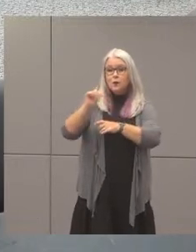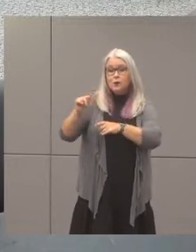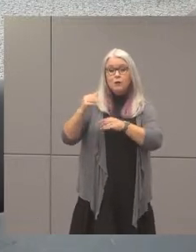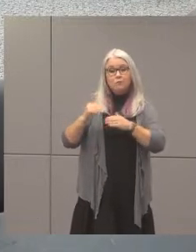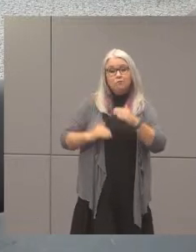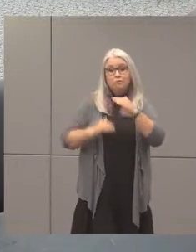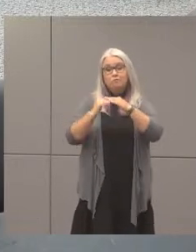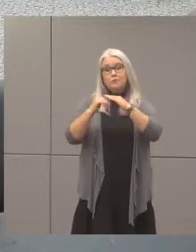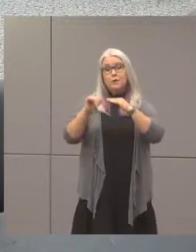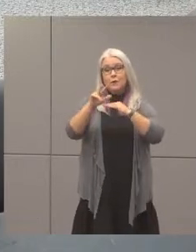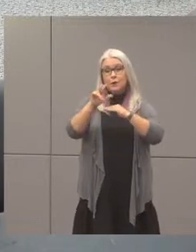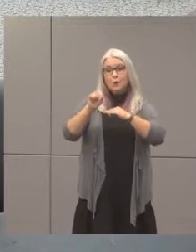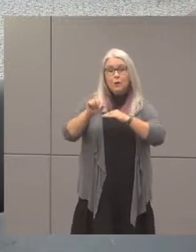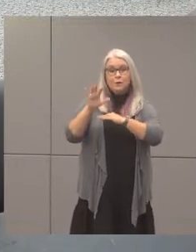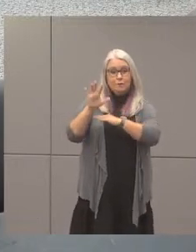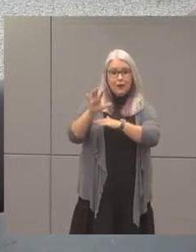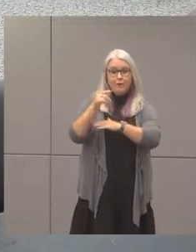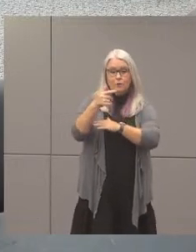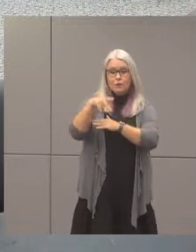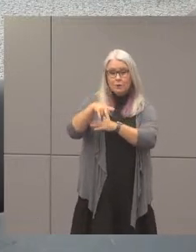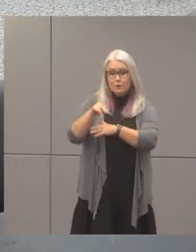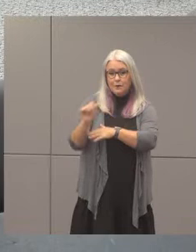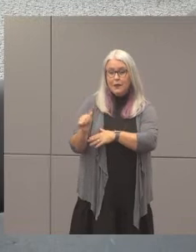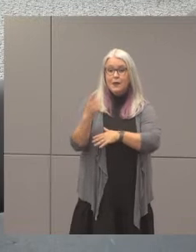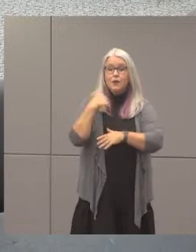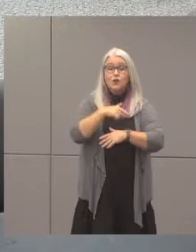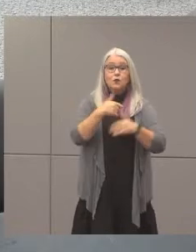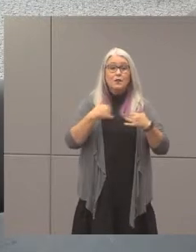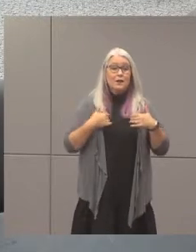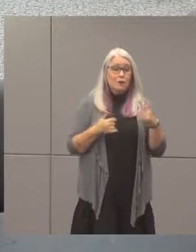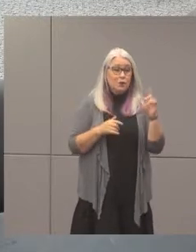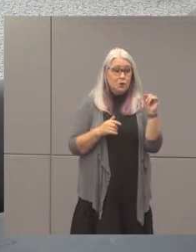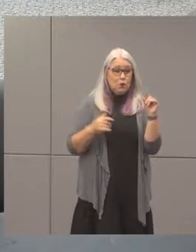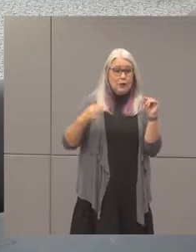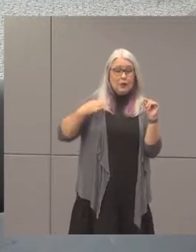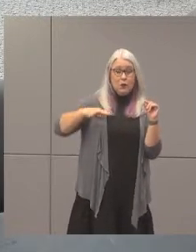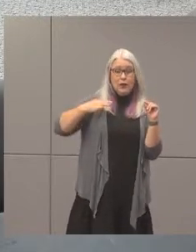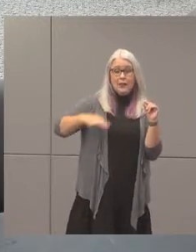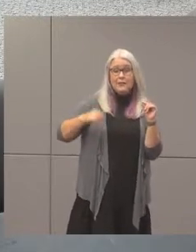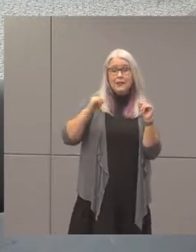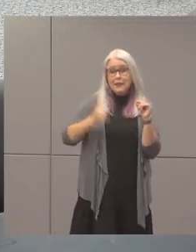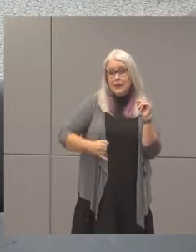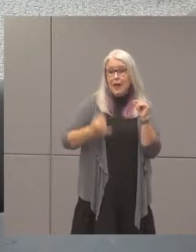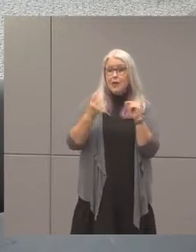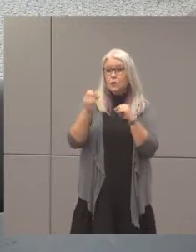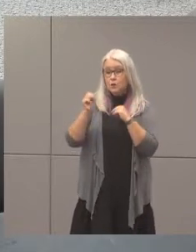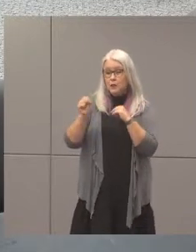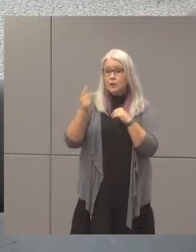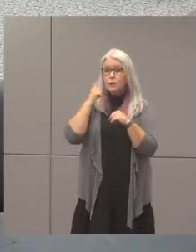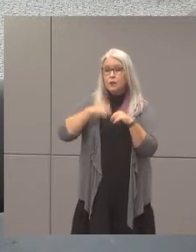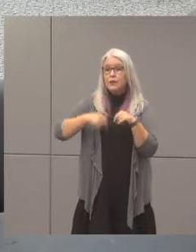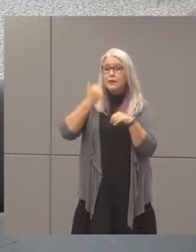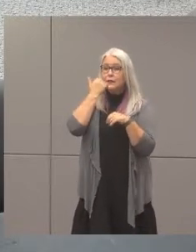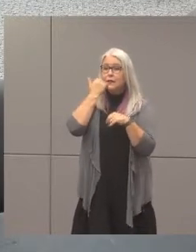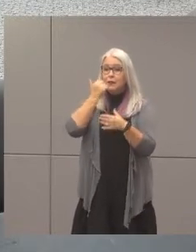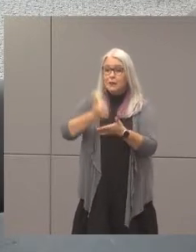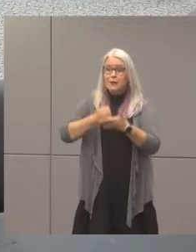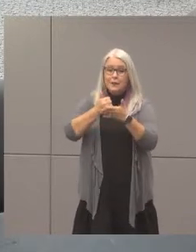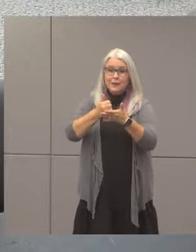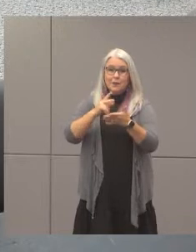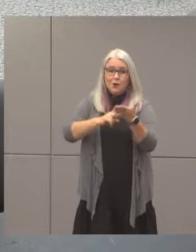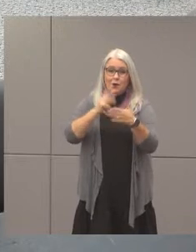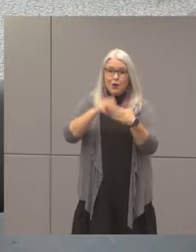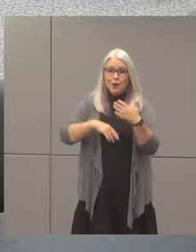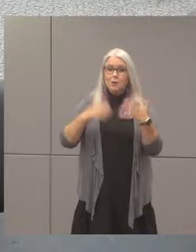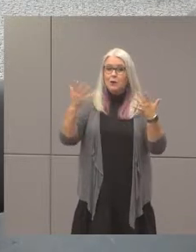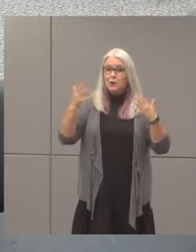3.5 GPA while taking 20 credits her last term in the dental assisting program. She is